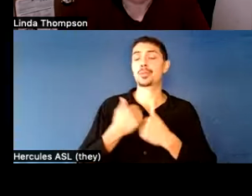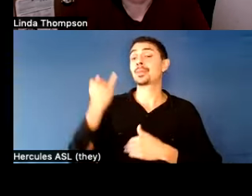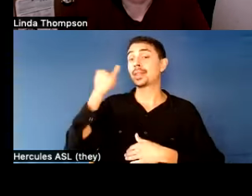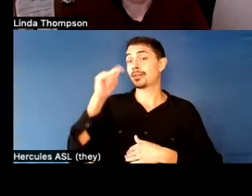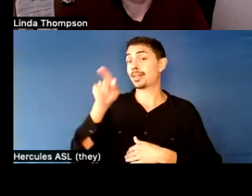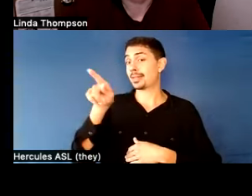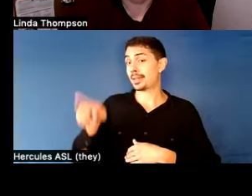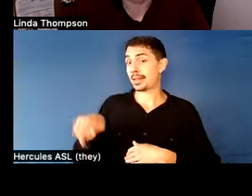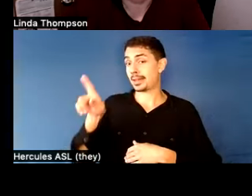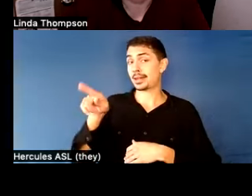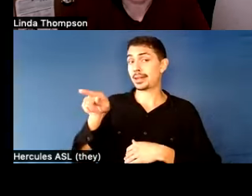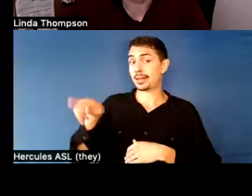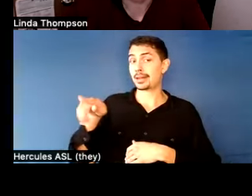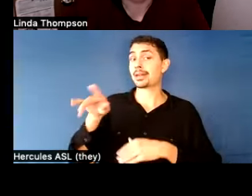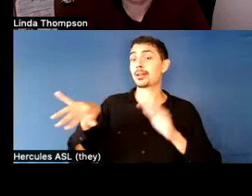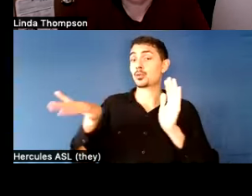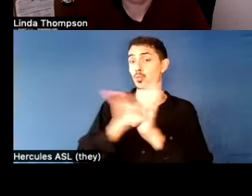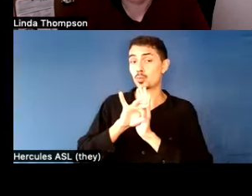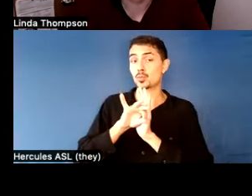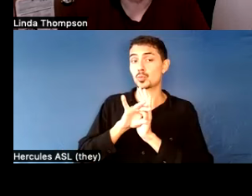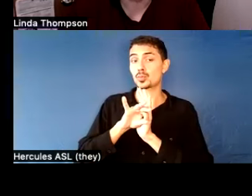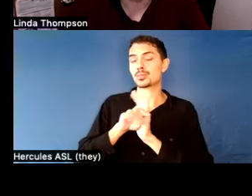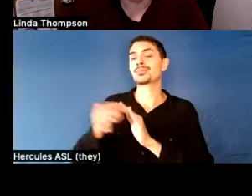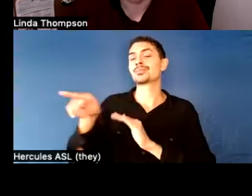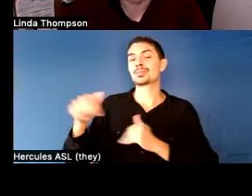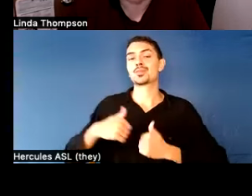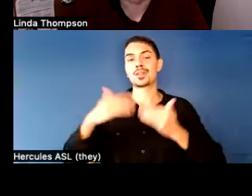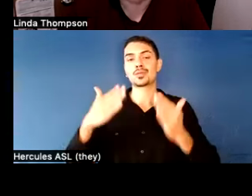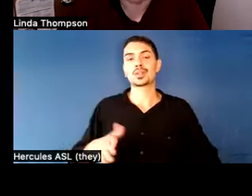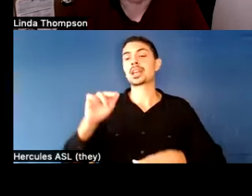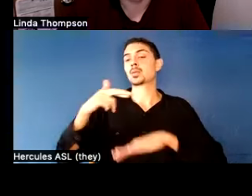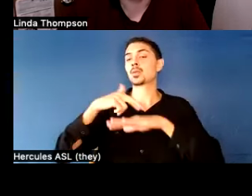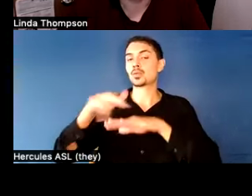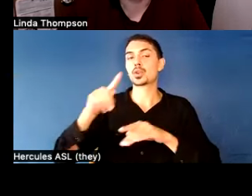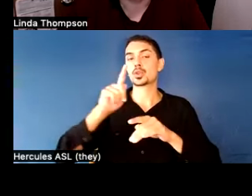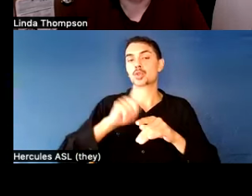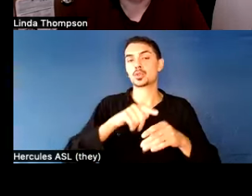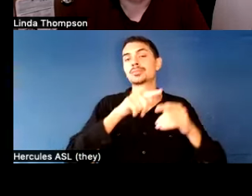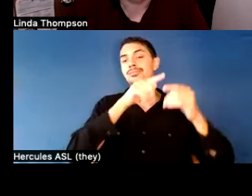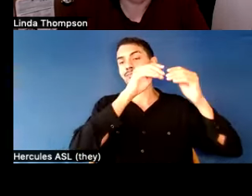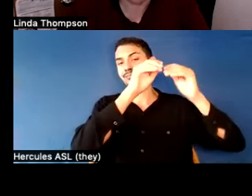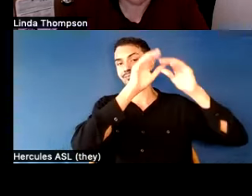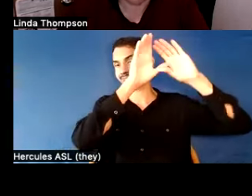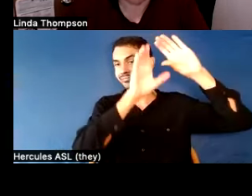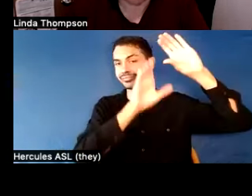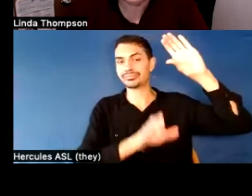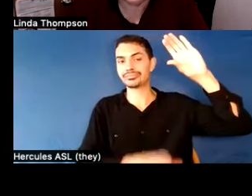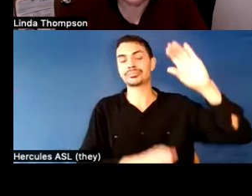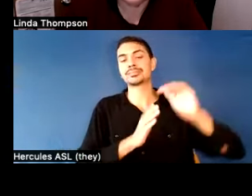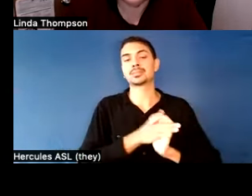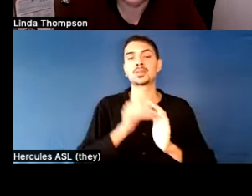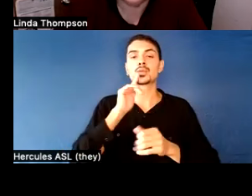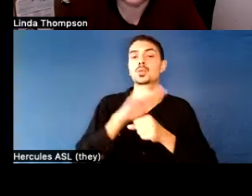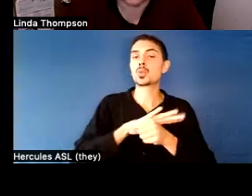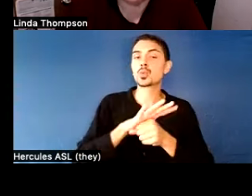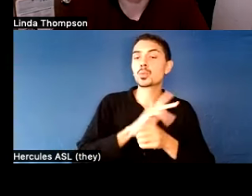survivors can be referred to the following local professionals or spiritual guides. Mental health professionals,